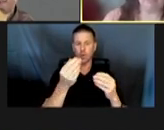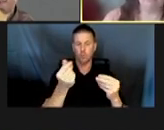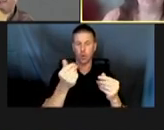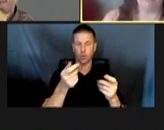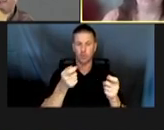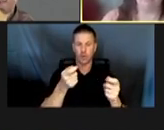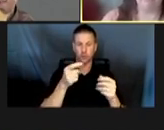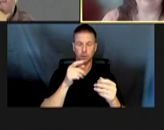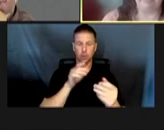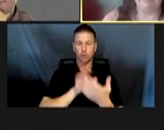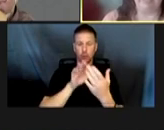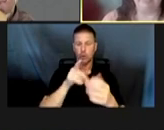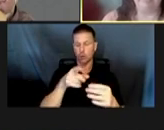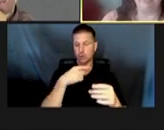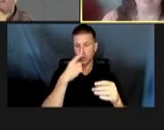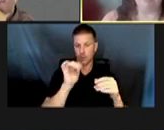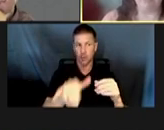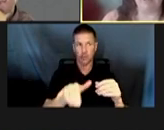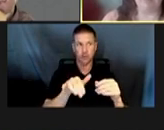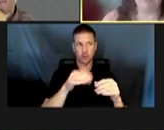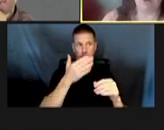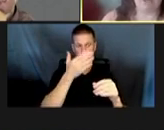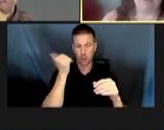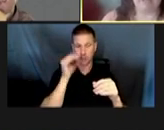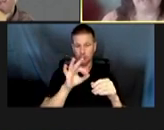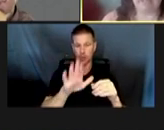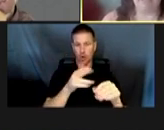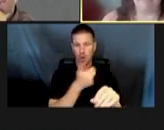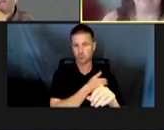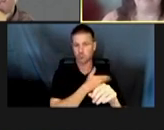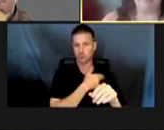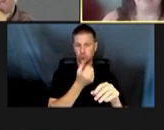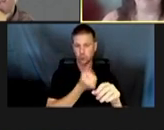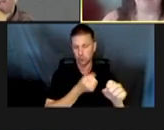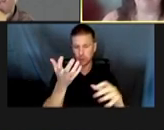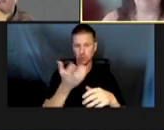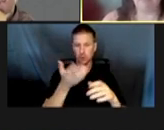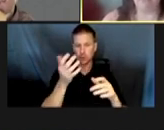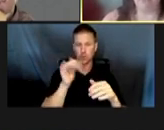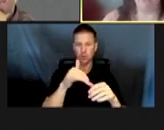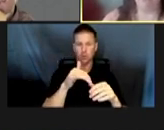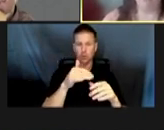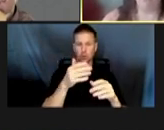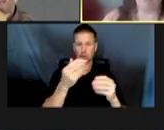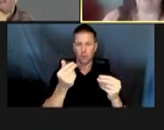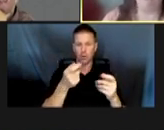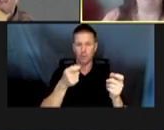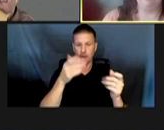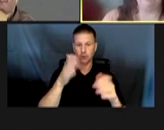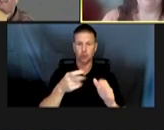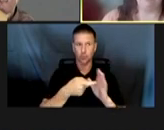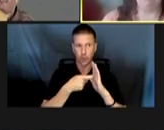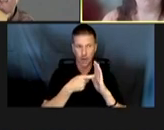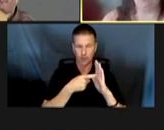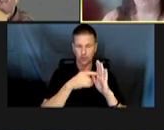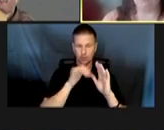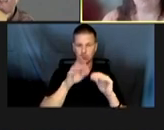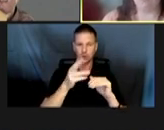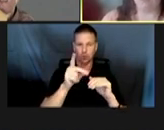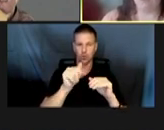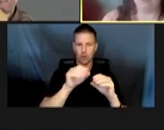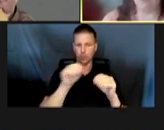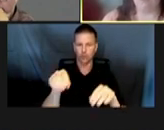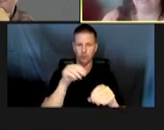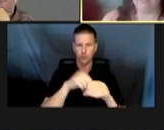allegedly confronted her and said that because of her hospitalization, that the property manager was requiring that Rhoda move into